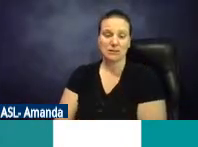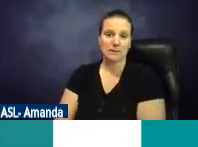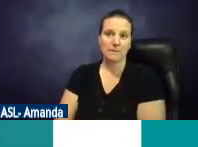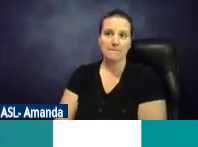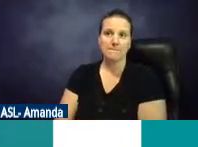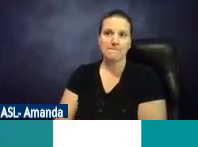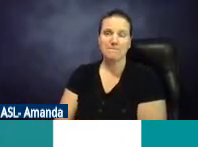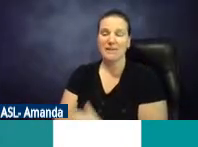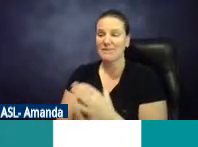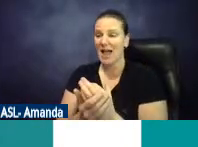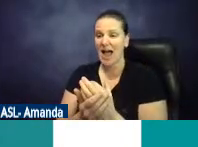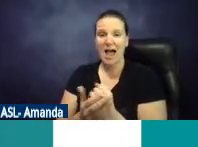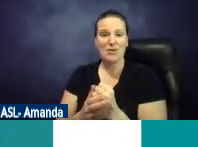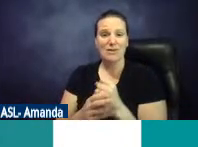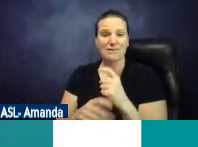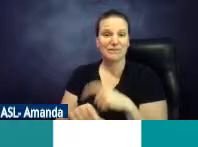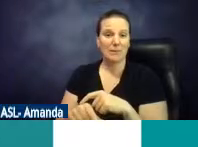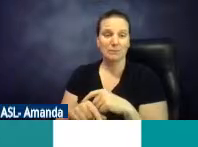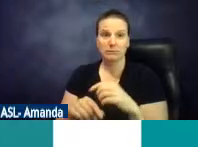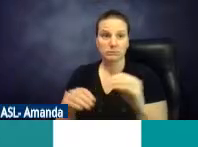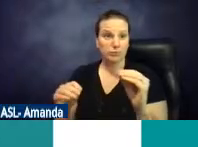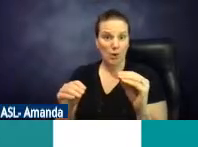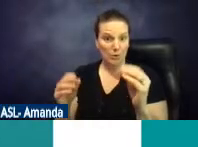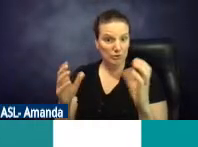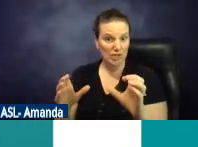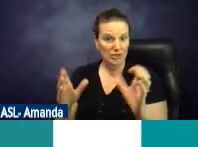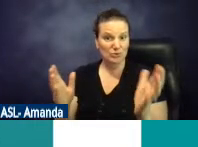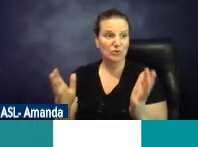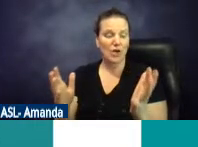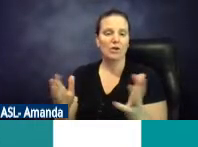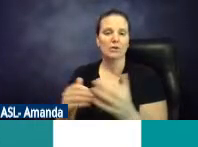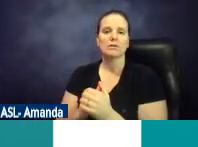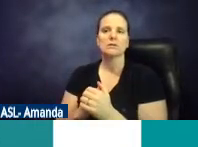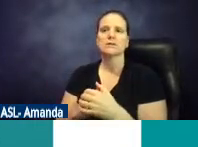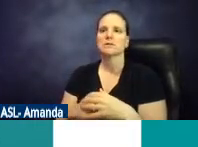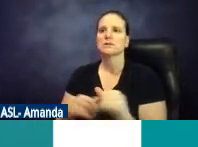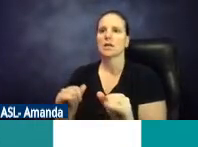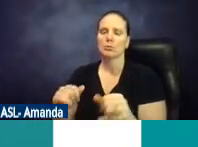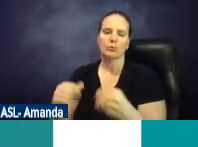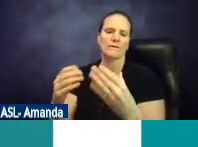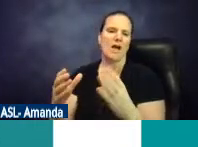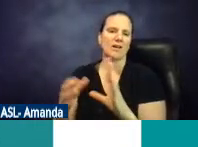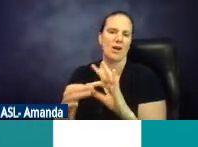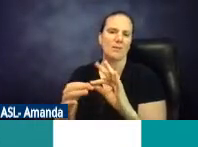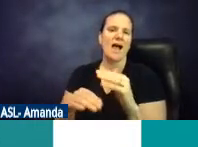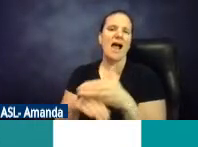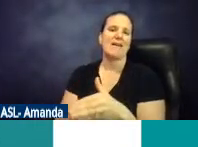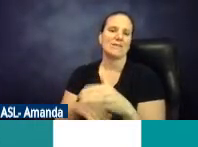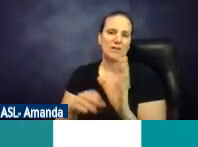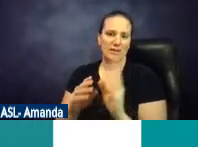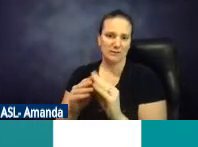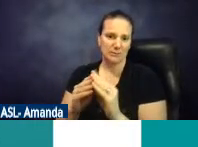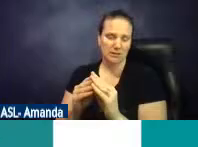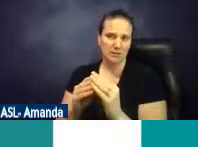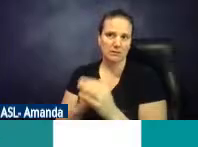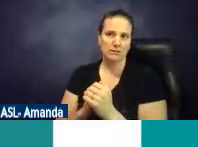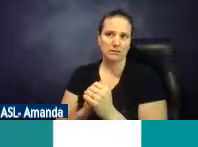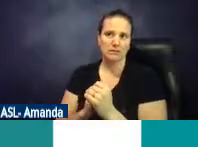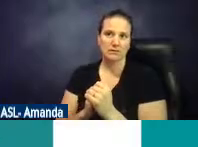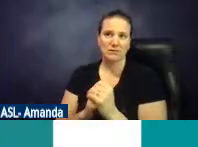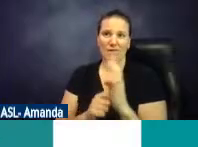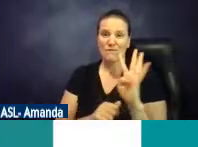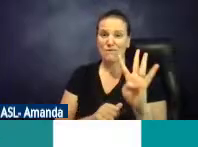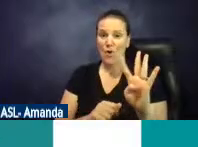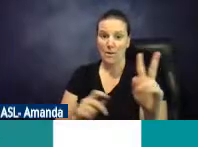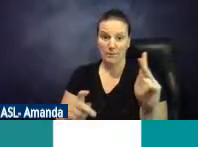If we run out of time, you have not had a chance to speak, you can still provide comments after the meeting. Though it appears we only have about 4 people